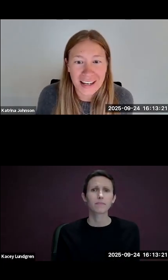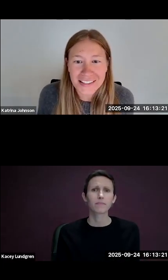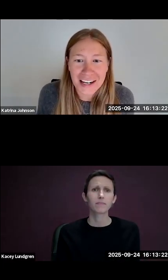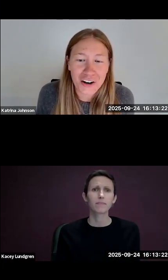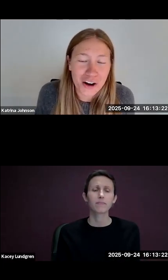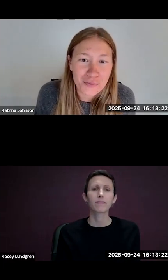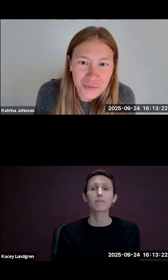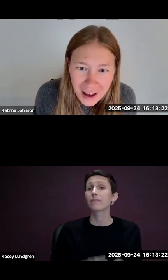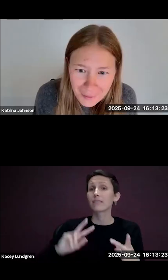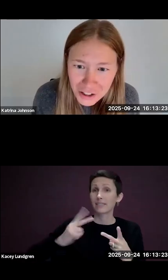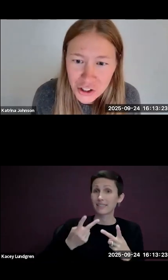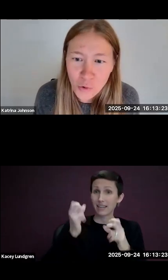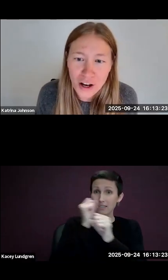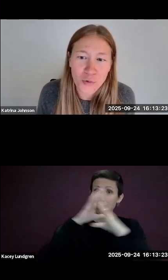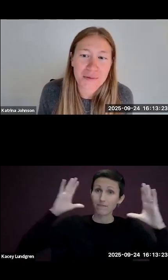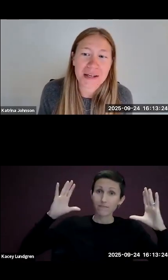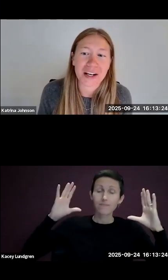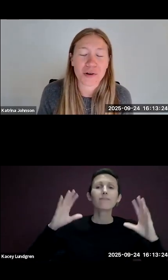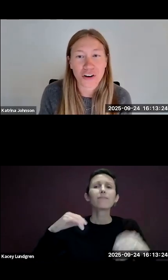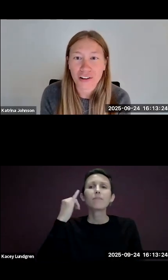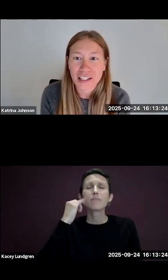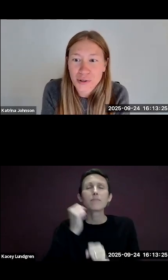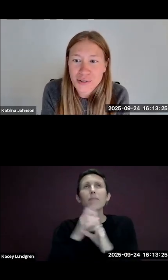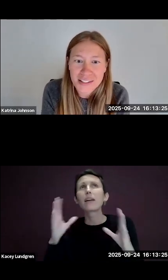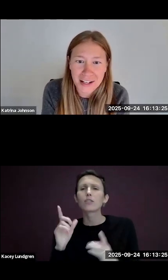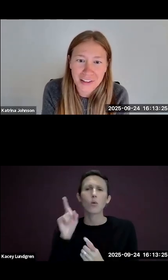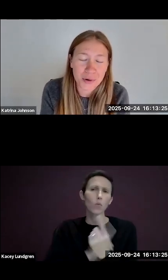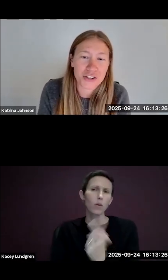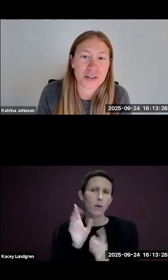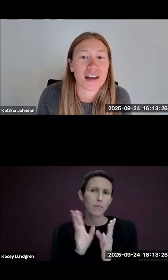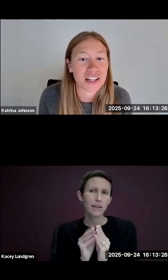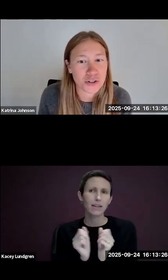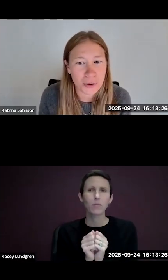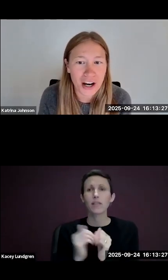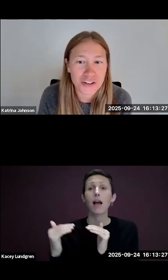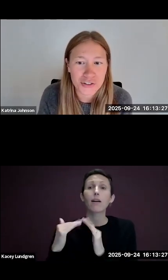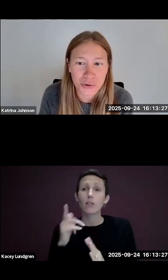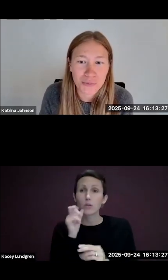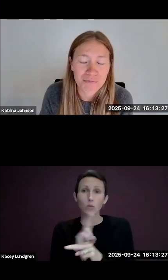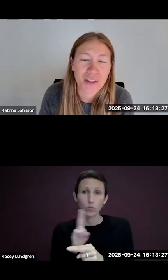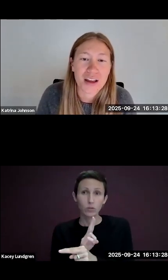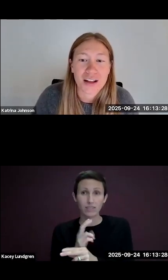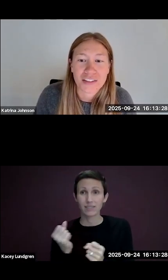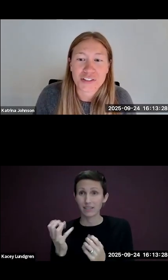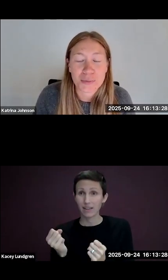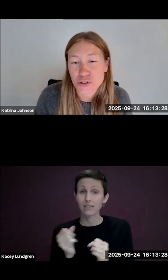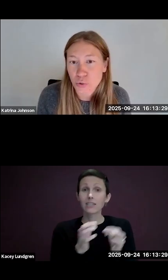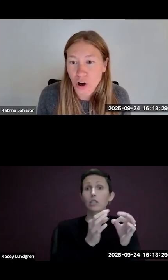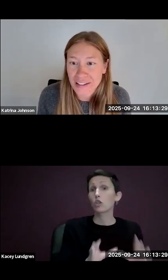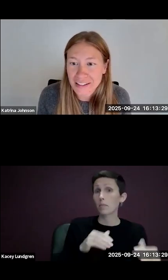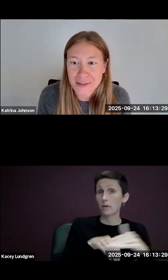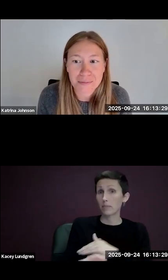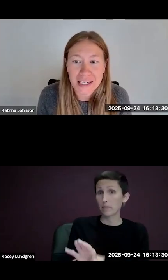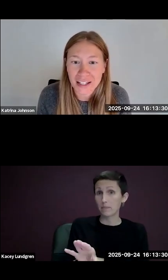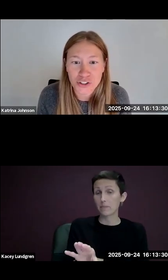For our second scenario, imagine a one-on-one meeting with a colleague who uses sign language and the interpreter enters the room. This could be